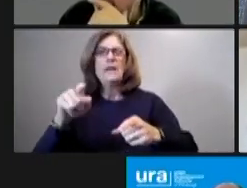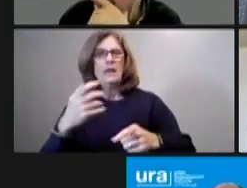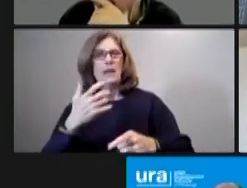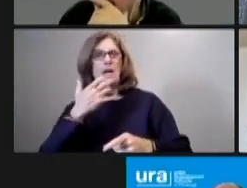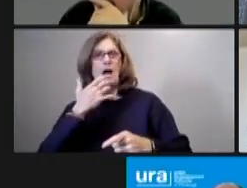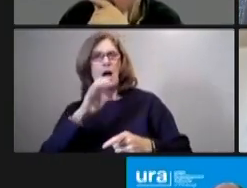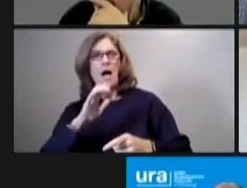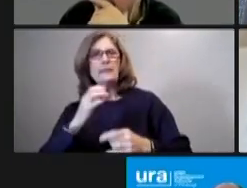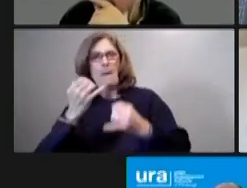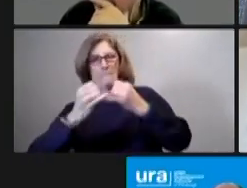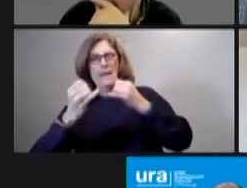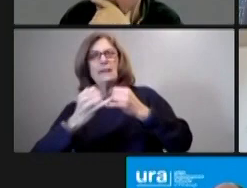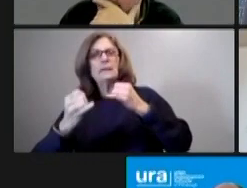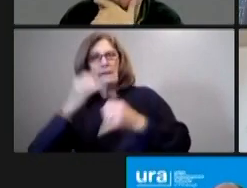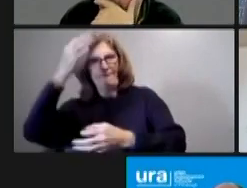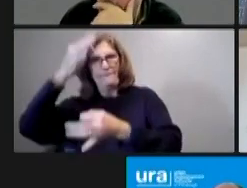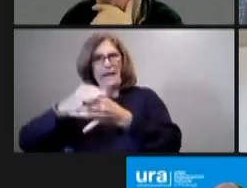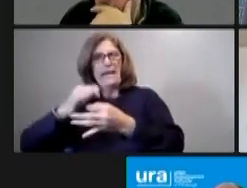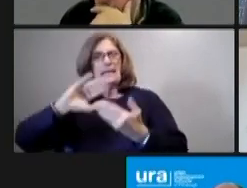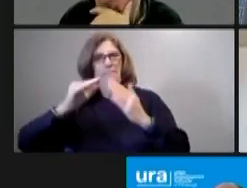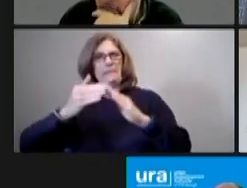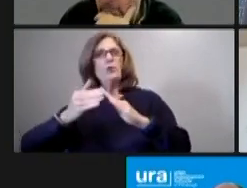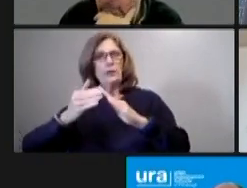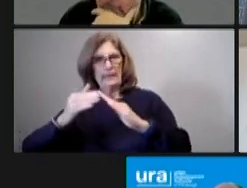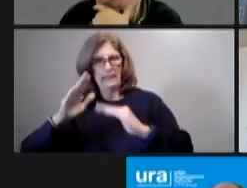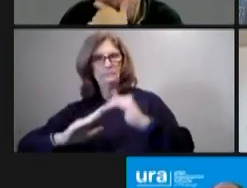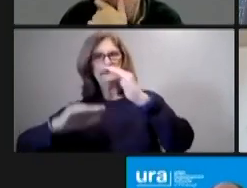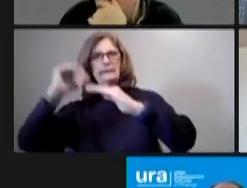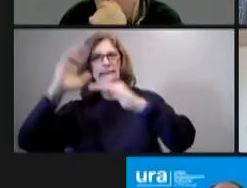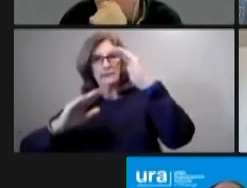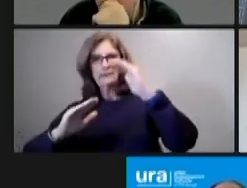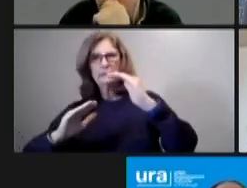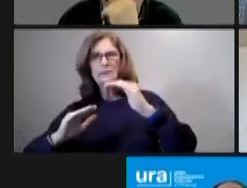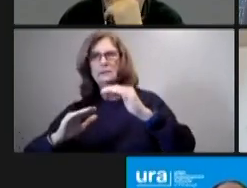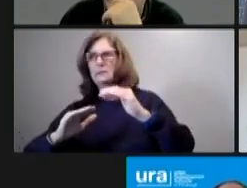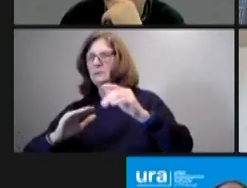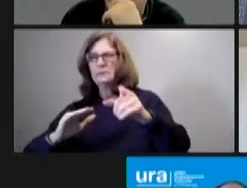Community. And Derek, you might have the exact